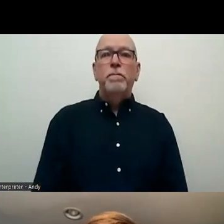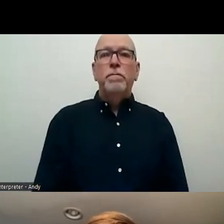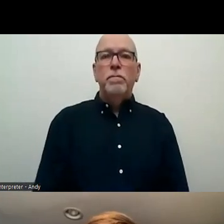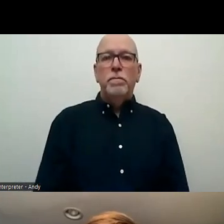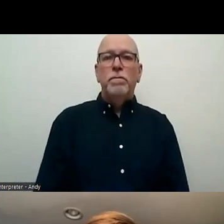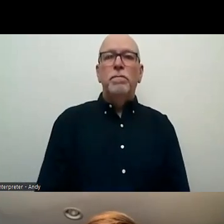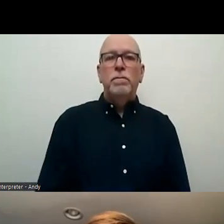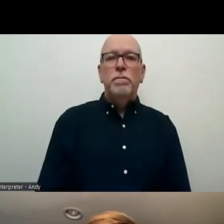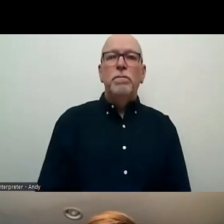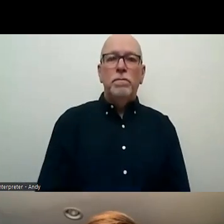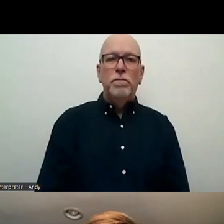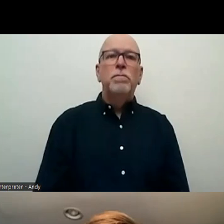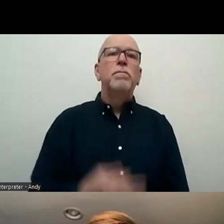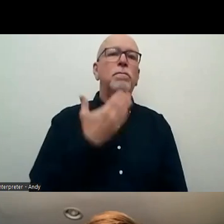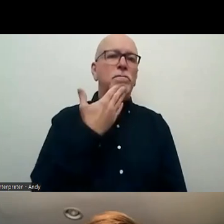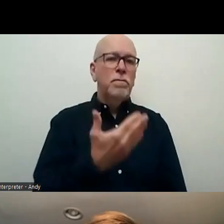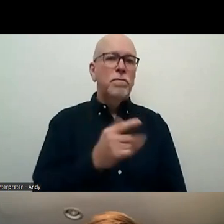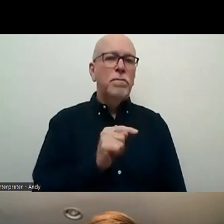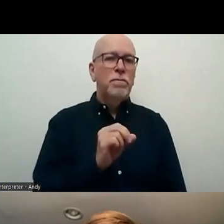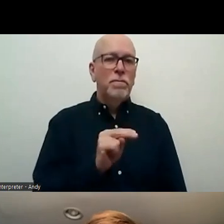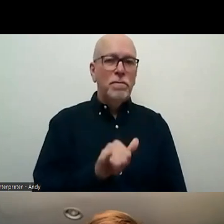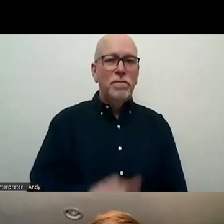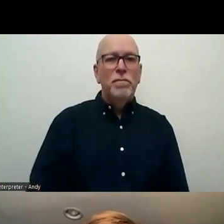What I you, Stephanie.